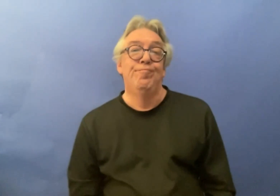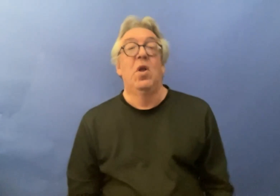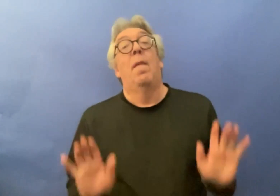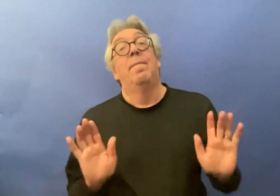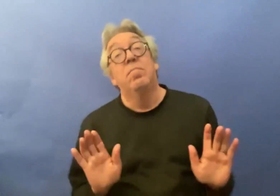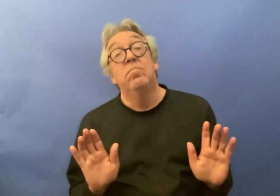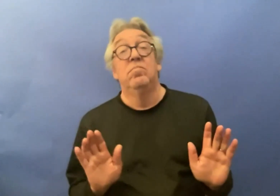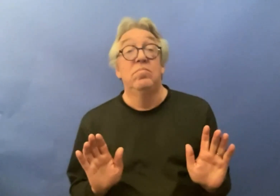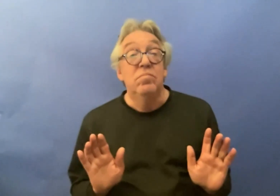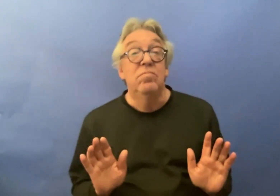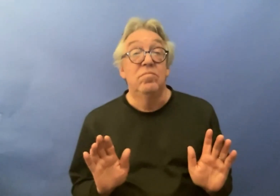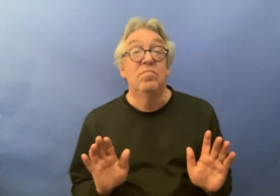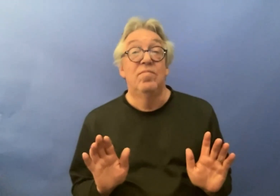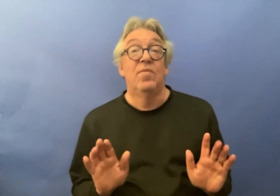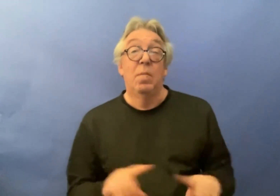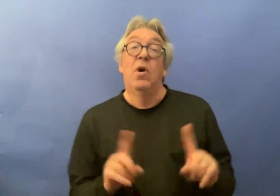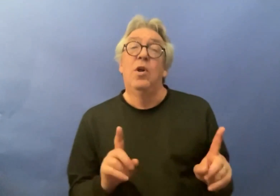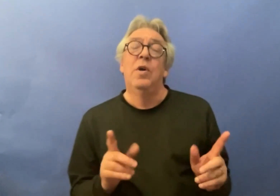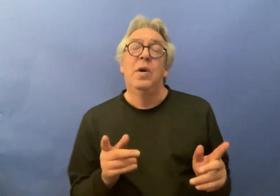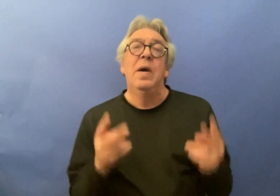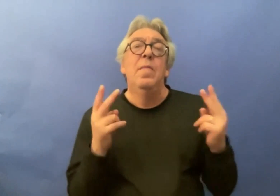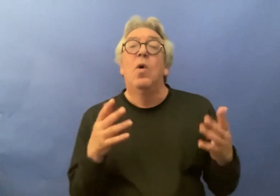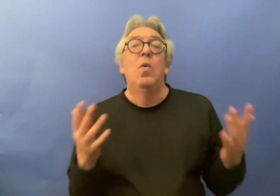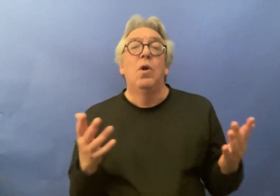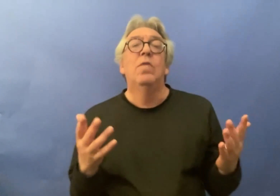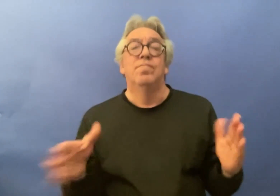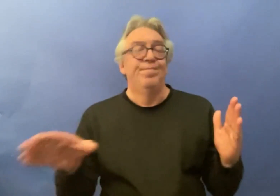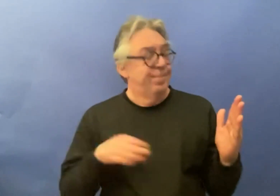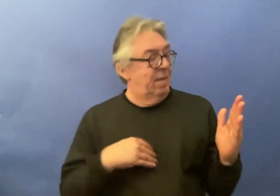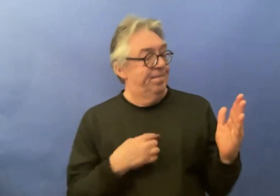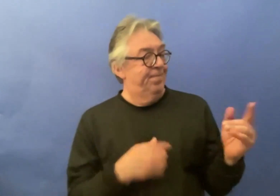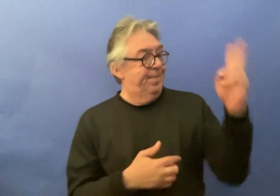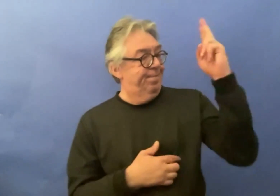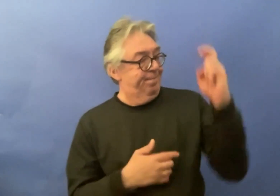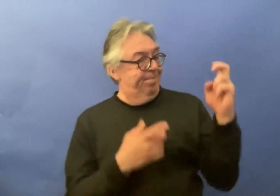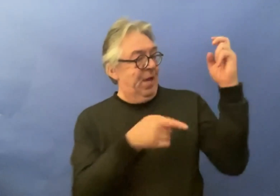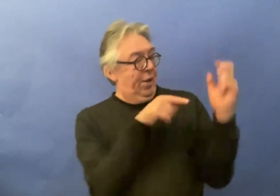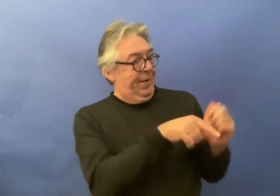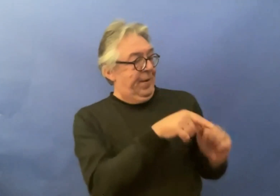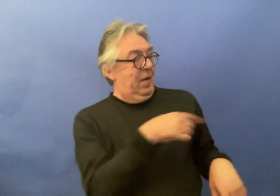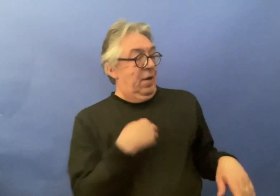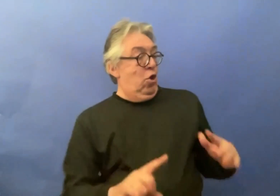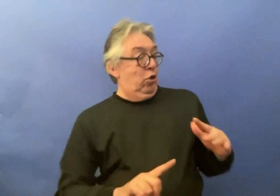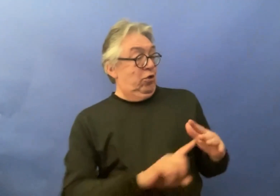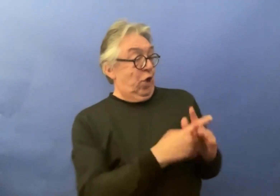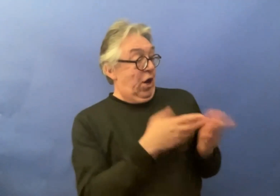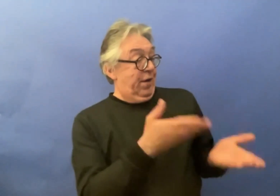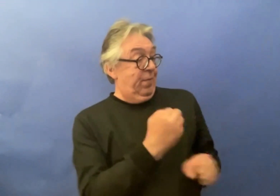important part, is to set the benchmark and the baseline of where we're starting